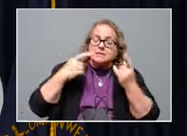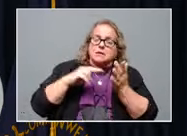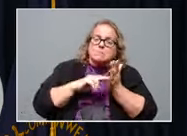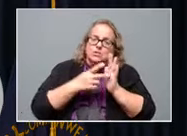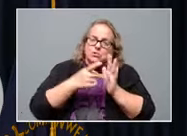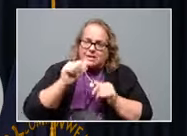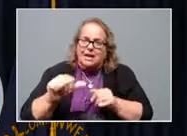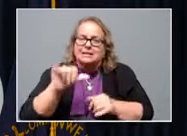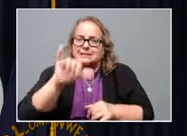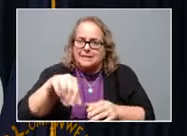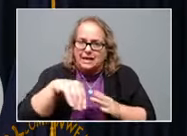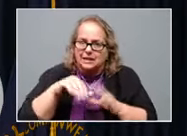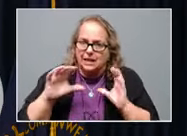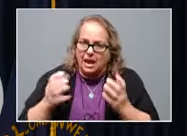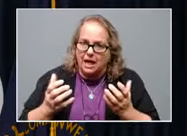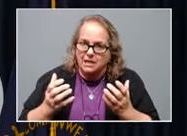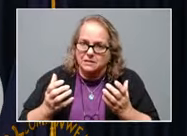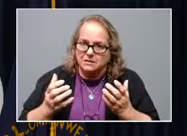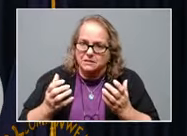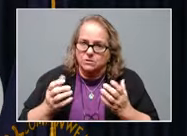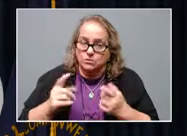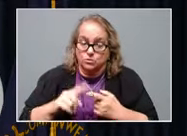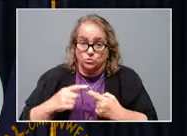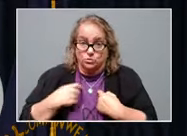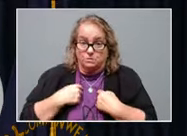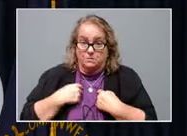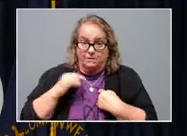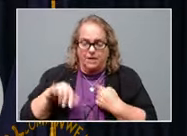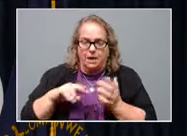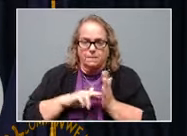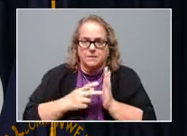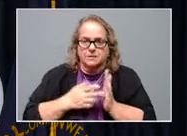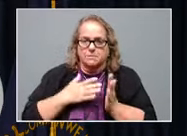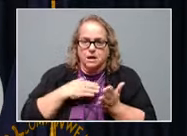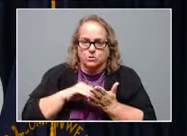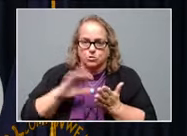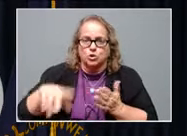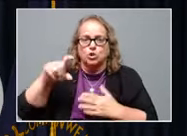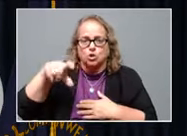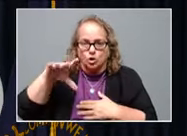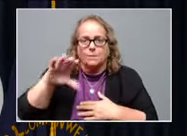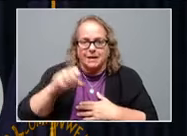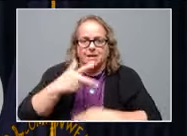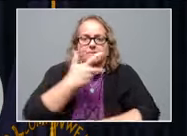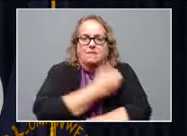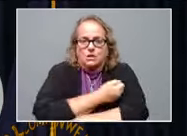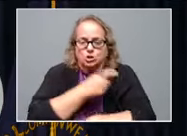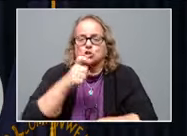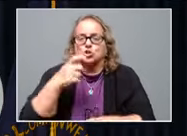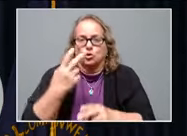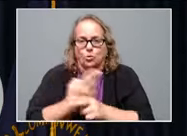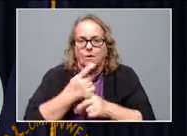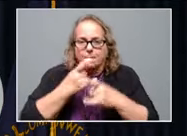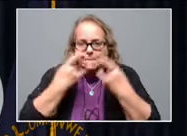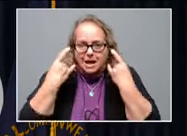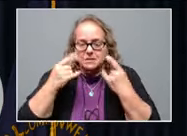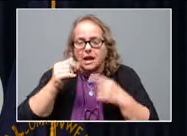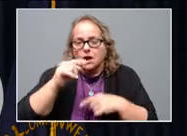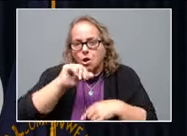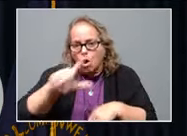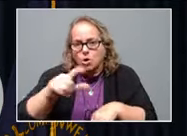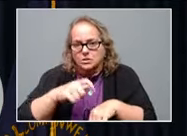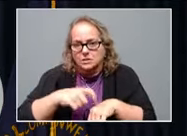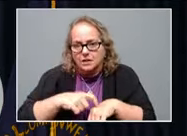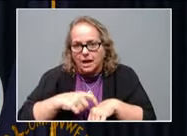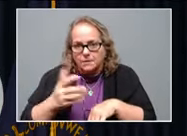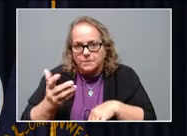in class. To me, that means my student should be vaccinated, should be wearing a mask at all times, and that means they